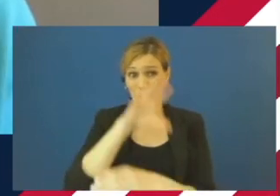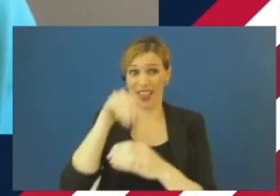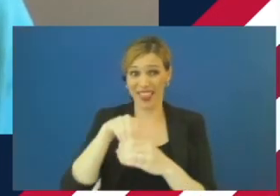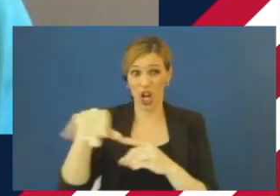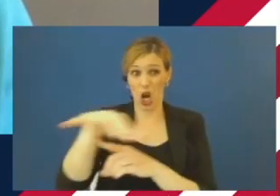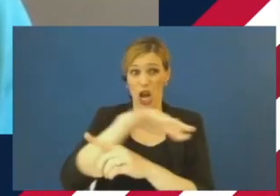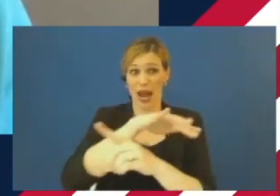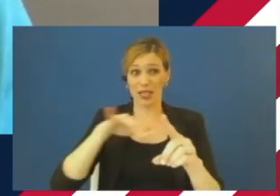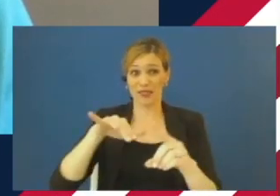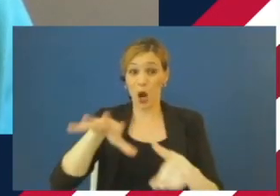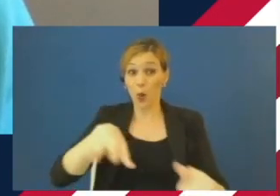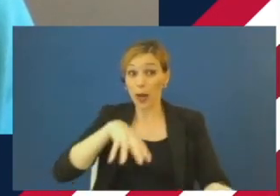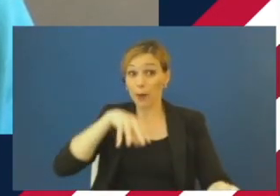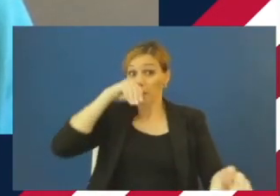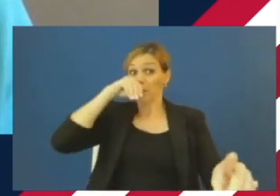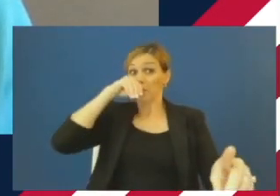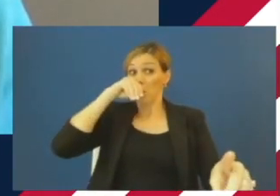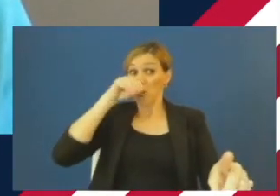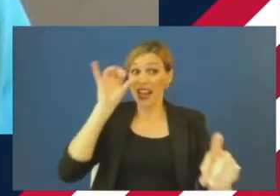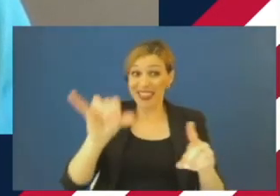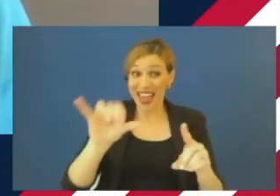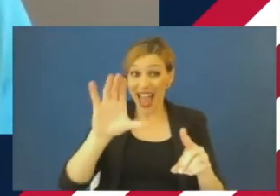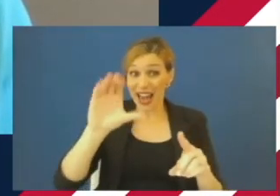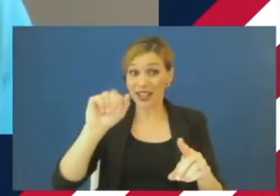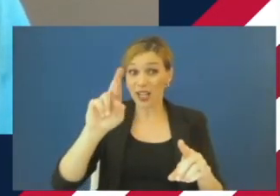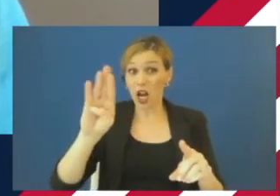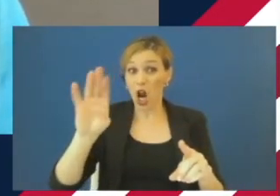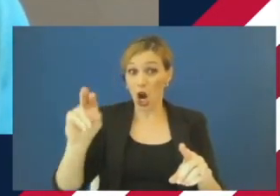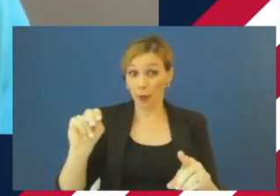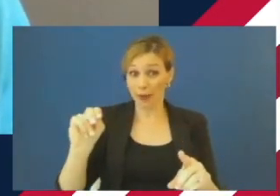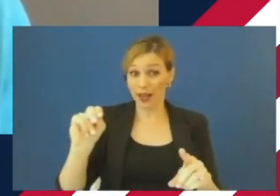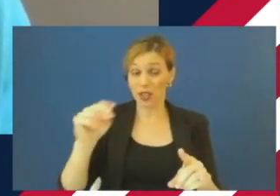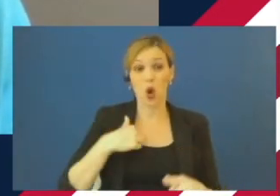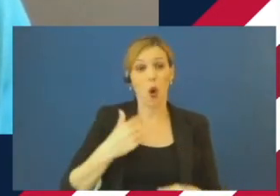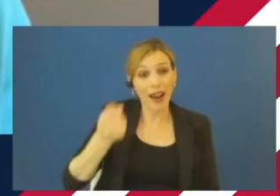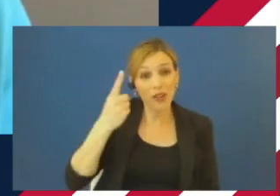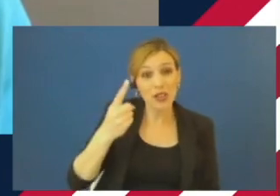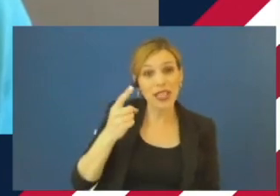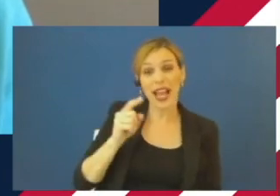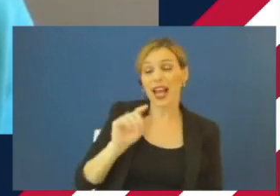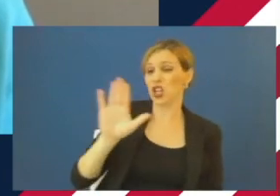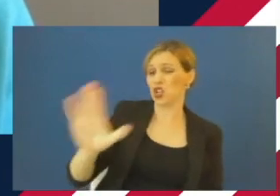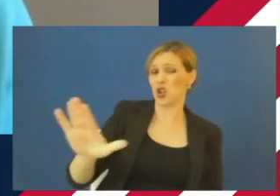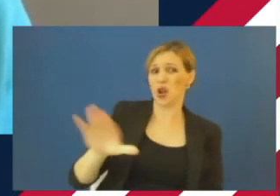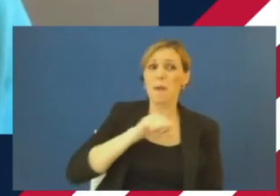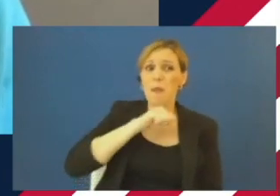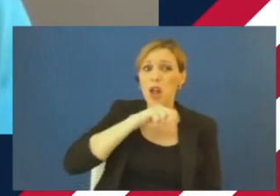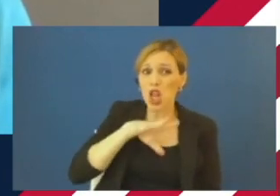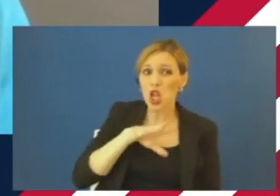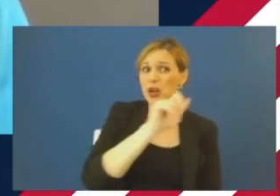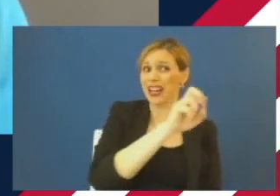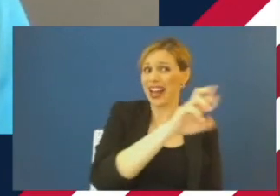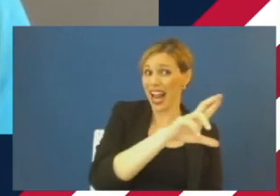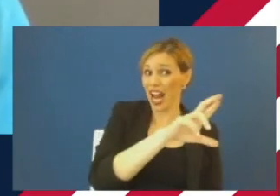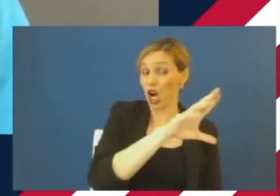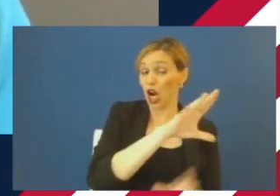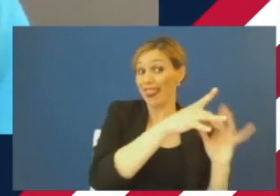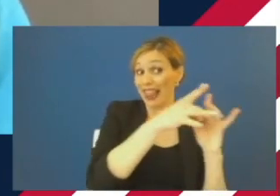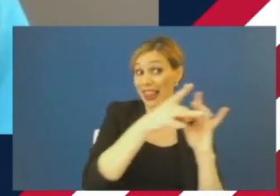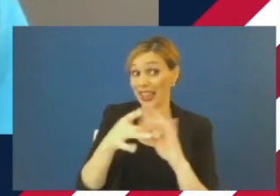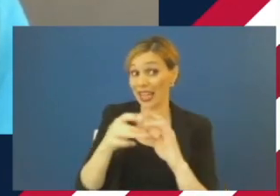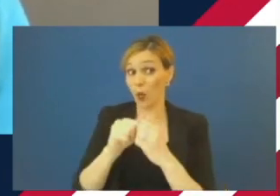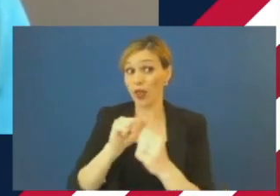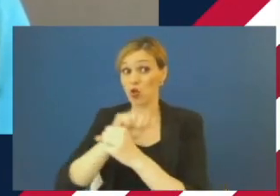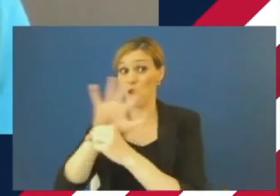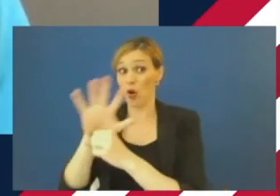understand about your link between polluted air and the coronavirus. Our